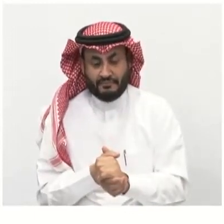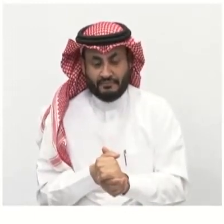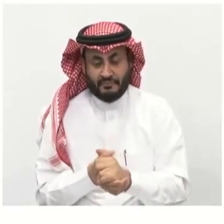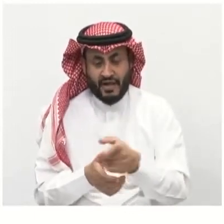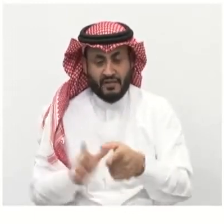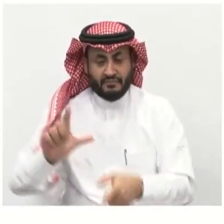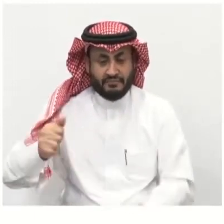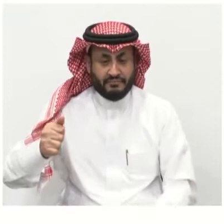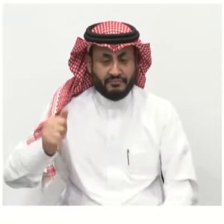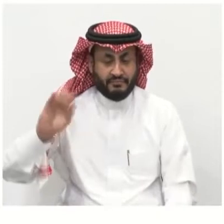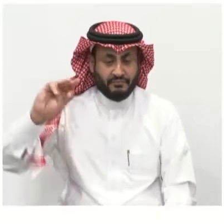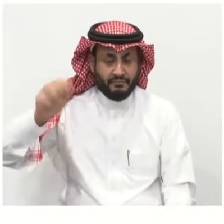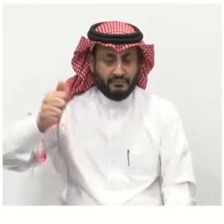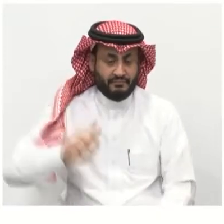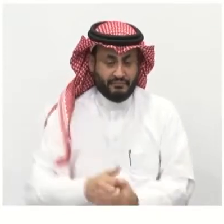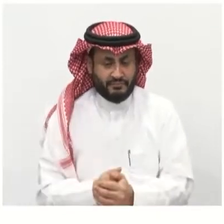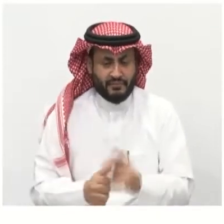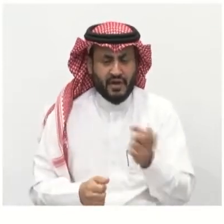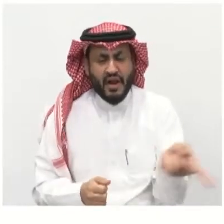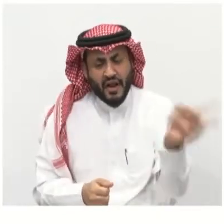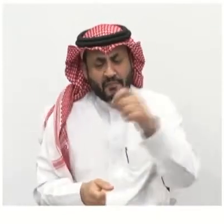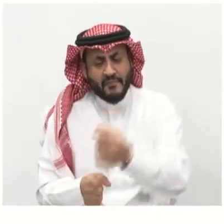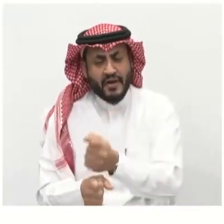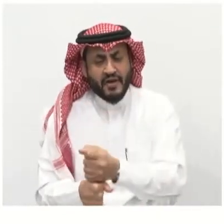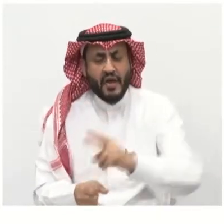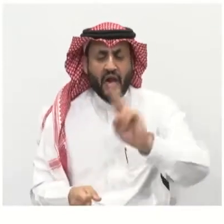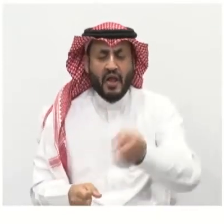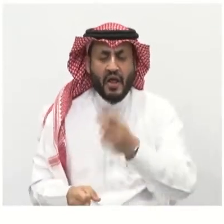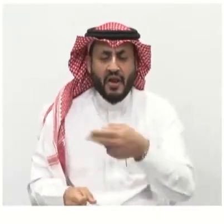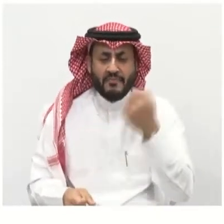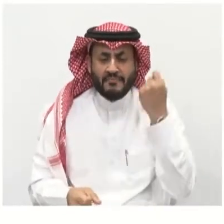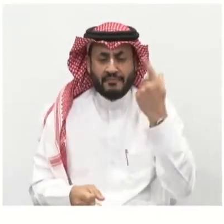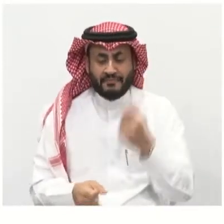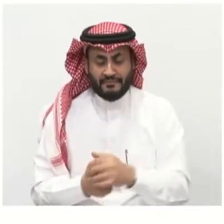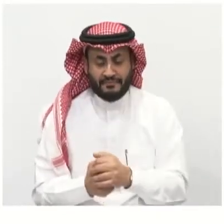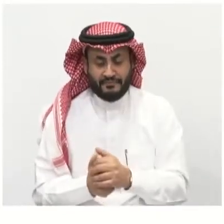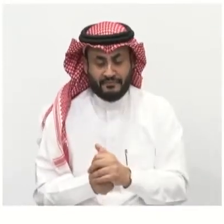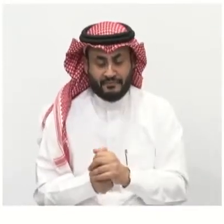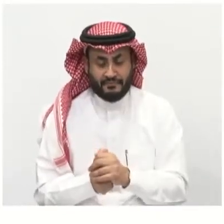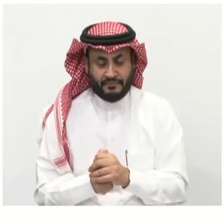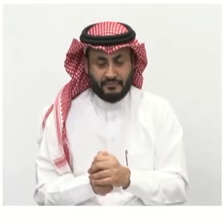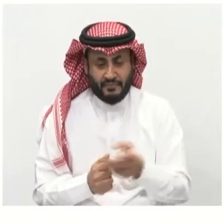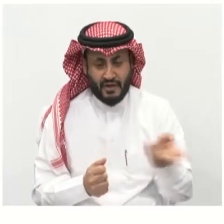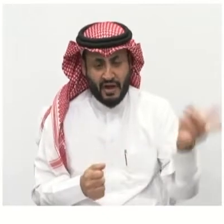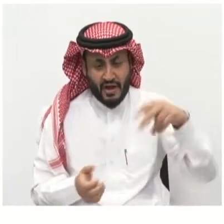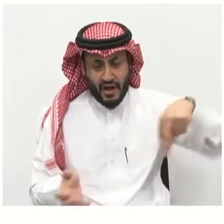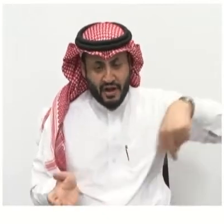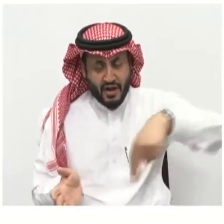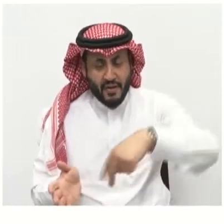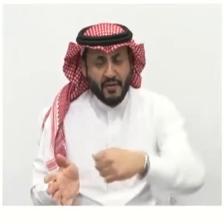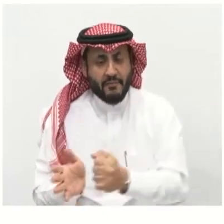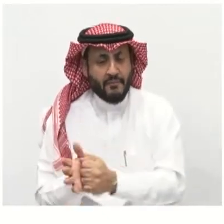This is Lemma. She wants to be a famous artist one day. When she comes back from